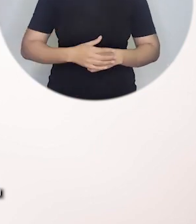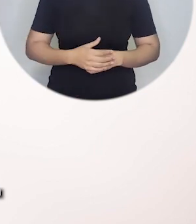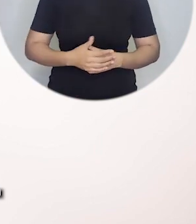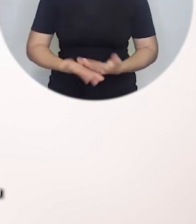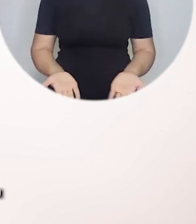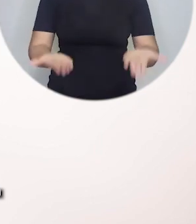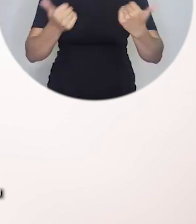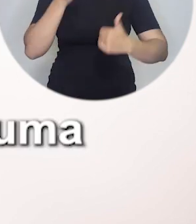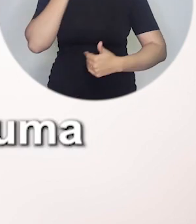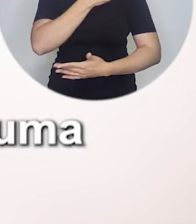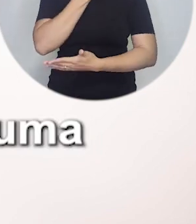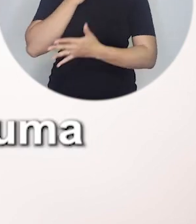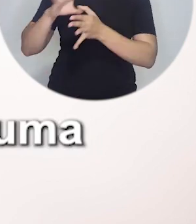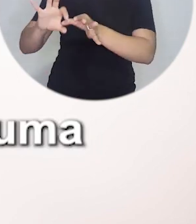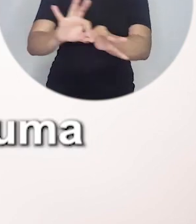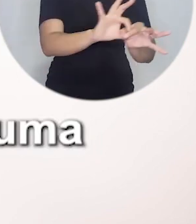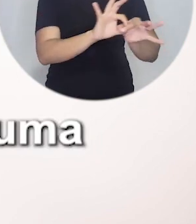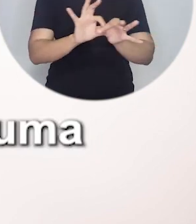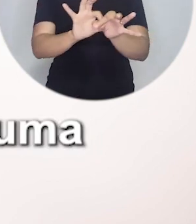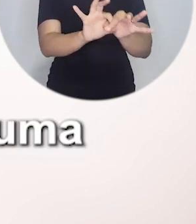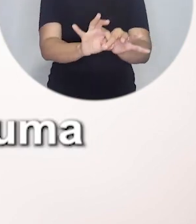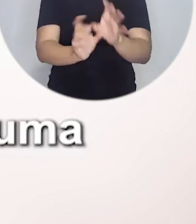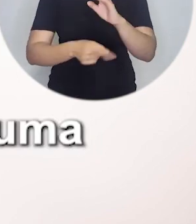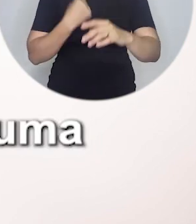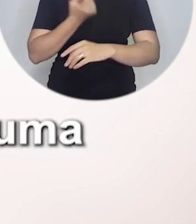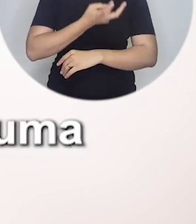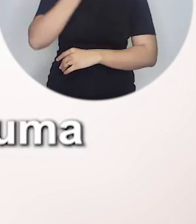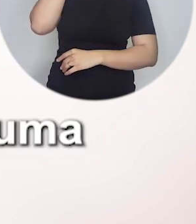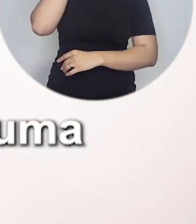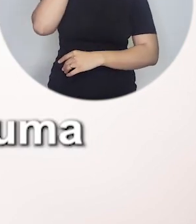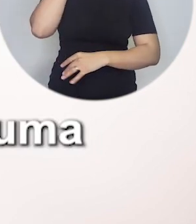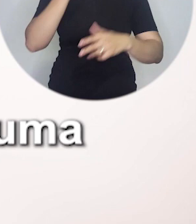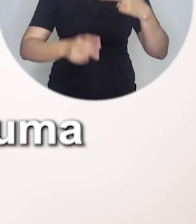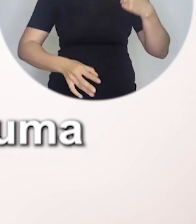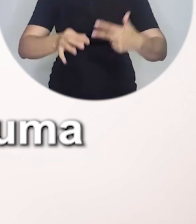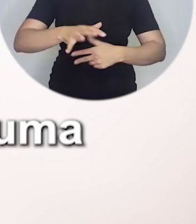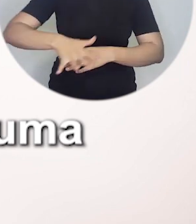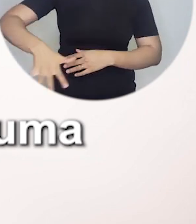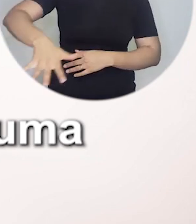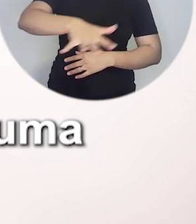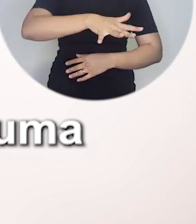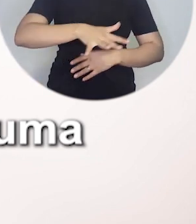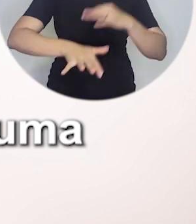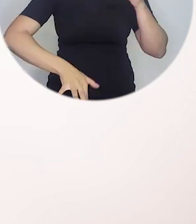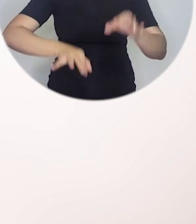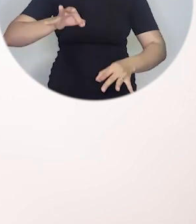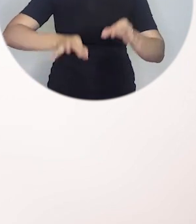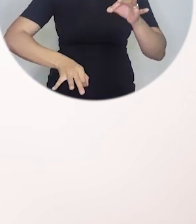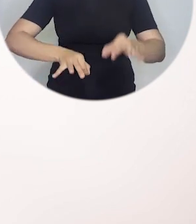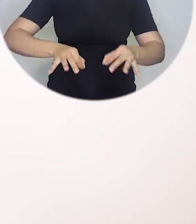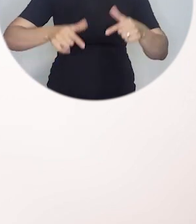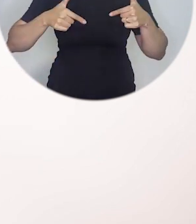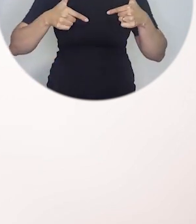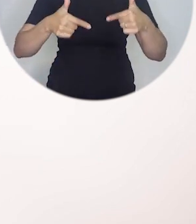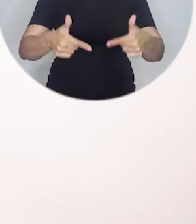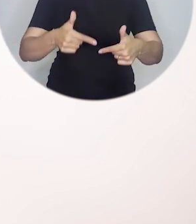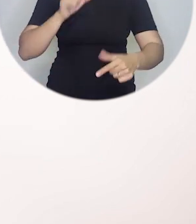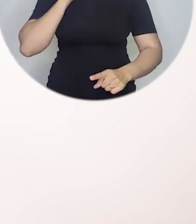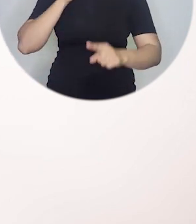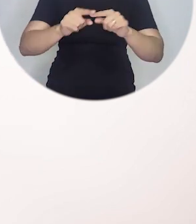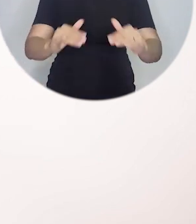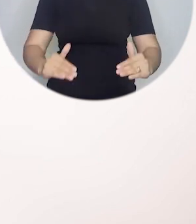legal profession. Together we can promote an inclusive and fair legal culture in favor of a